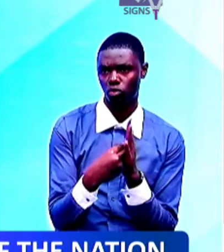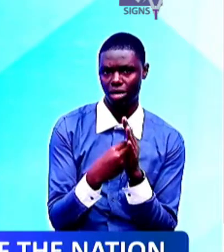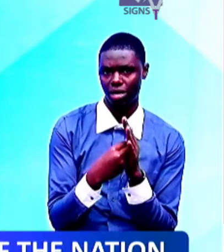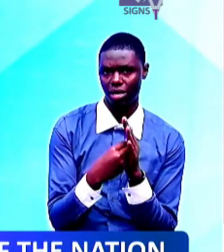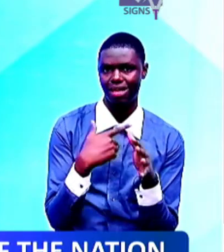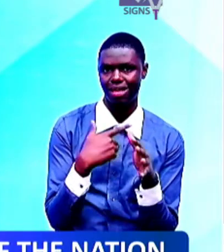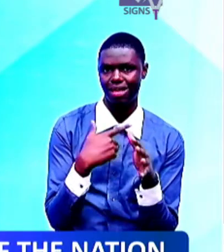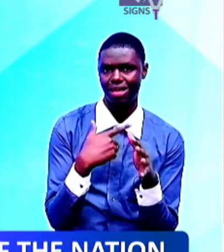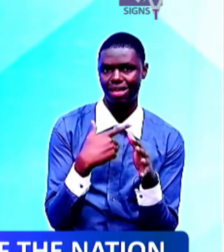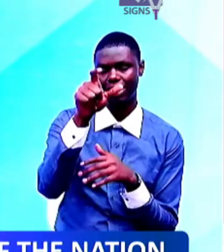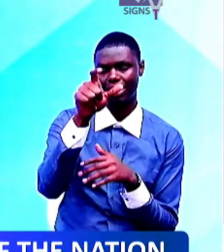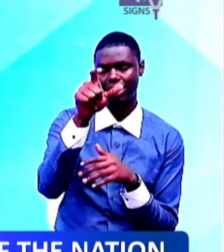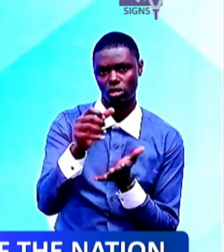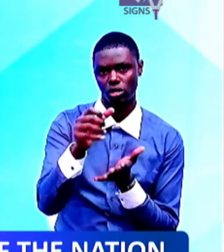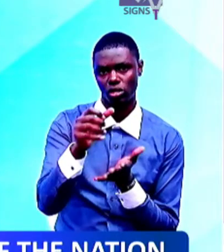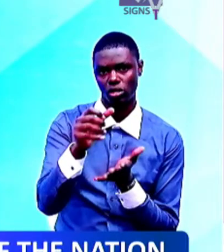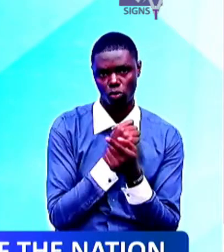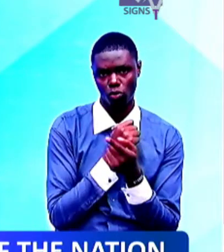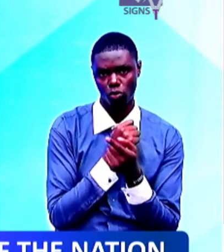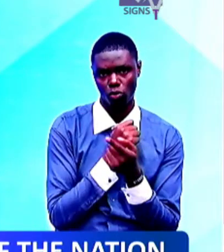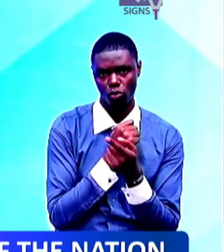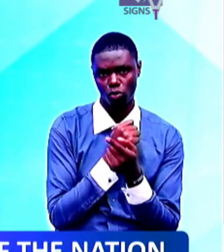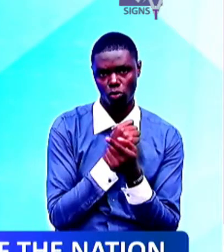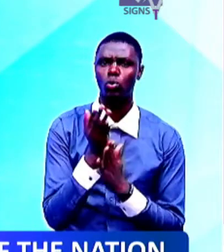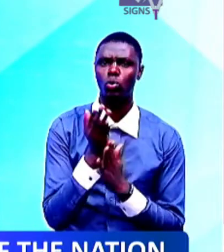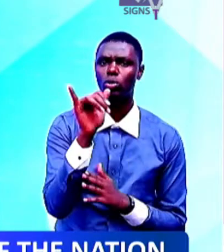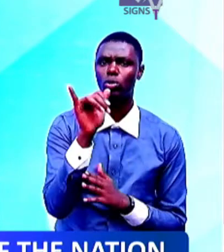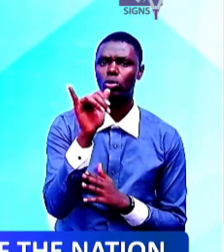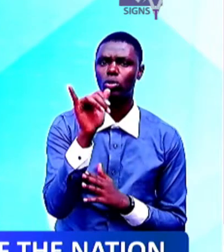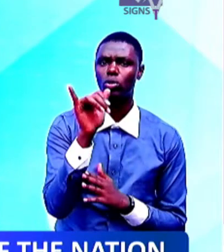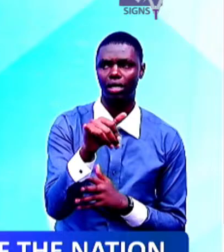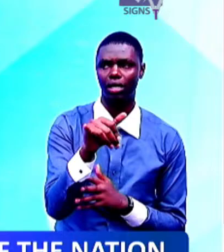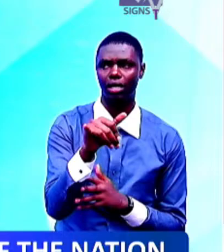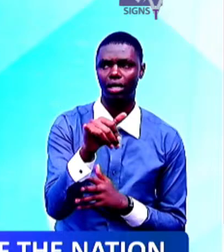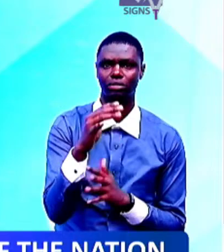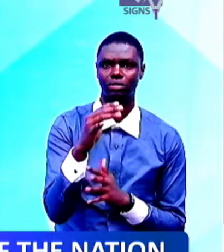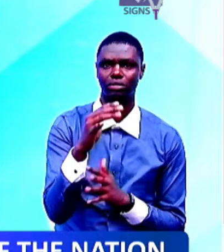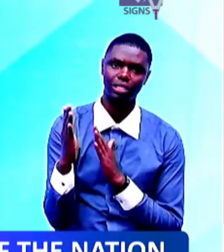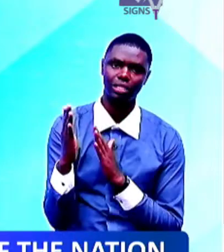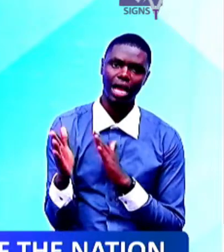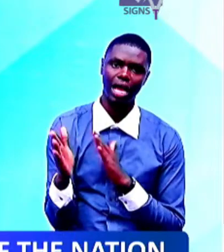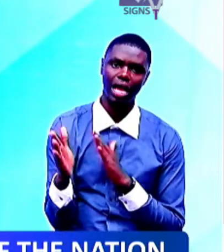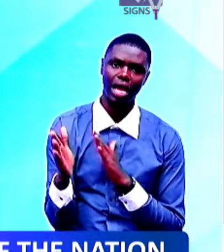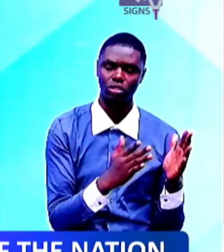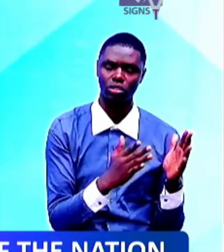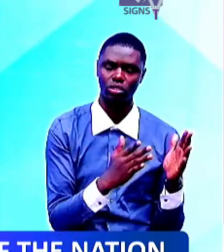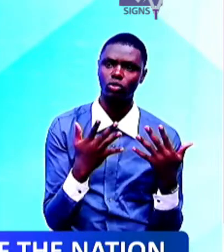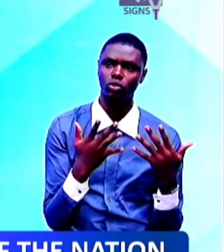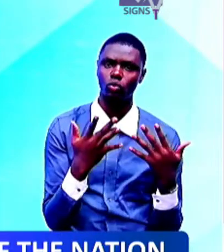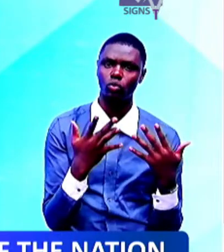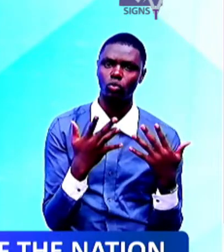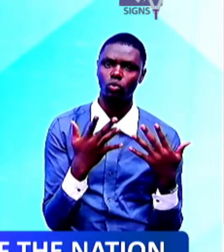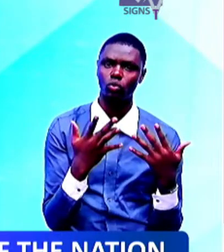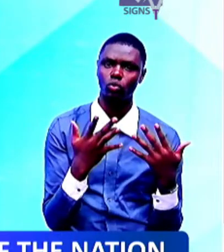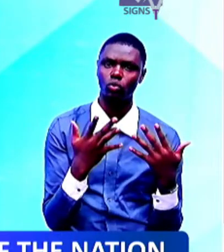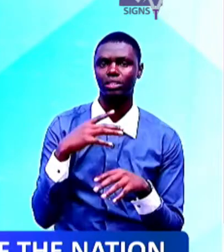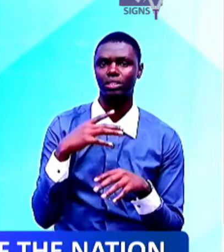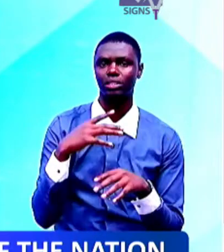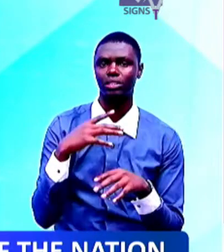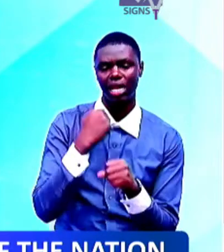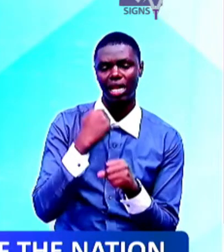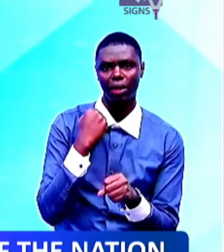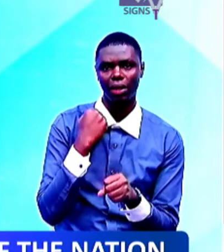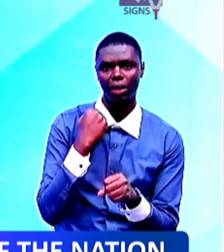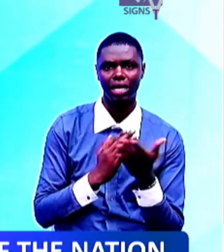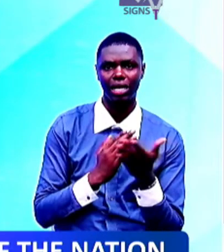that guy employs you. And you find that through that kind of arrangement, people's labor rights have been violated. People